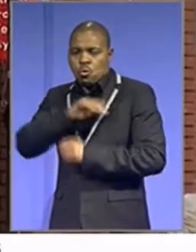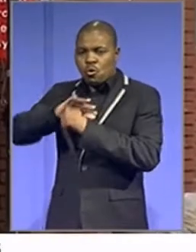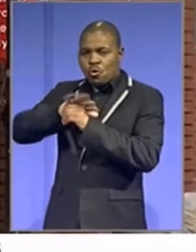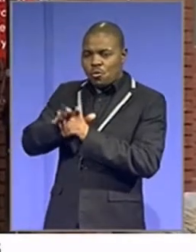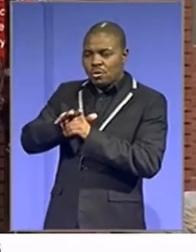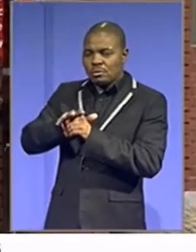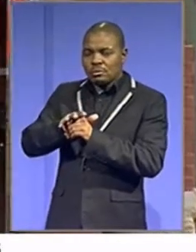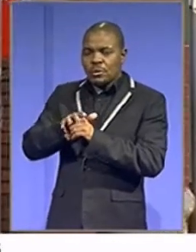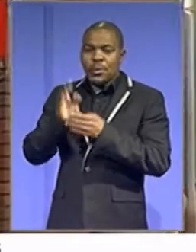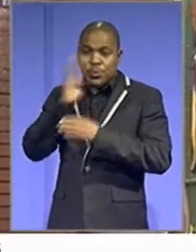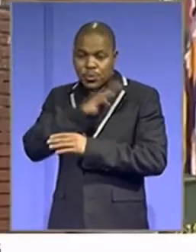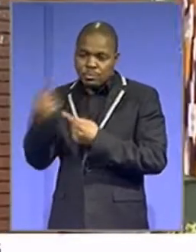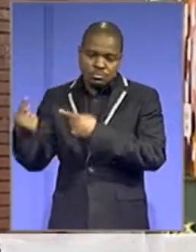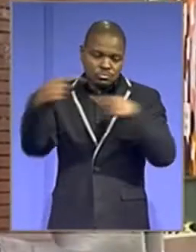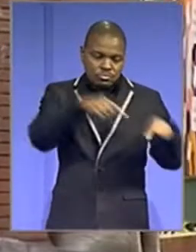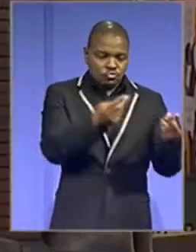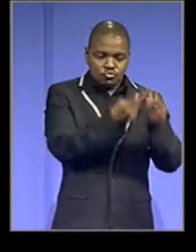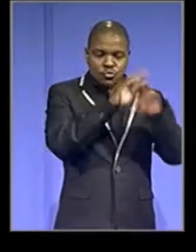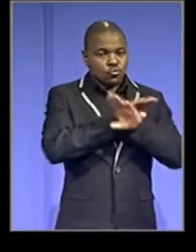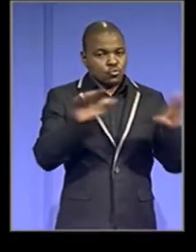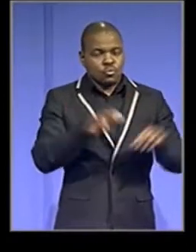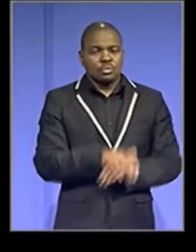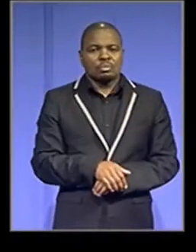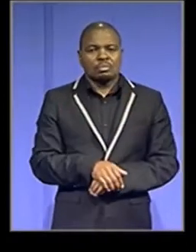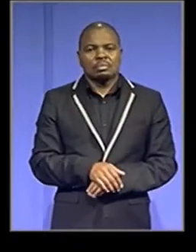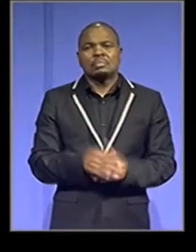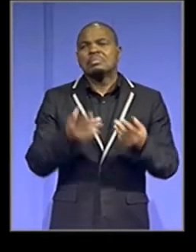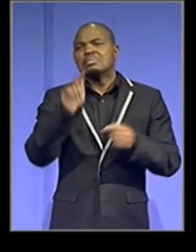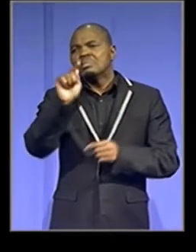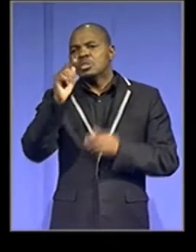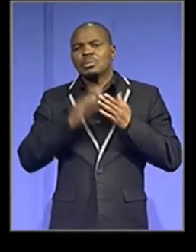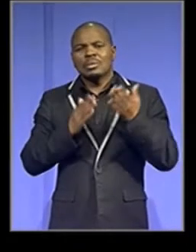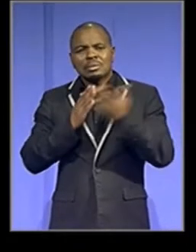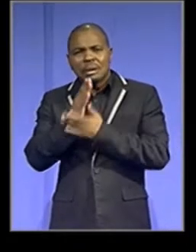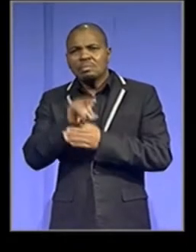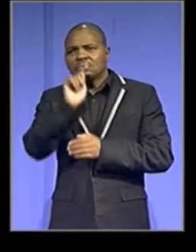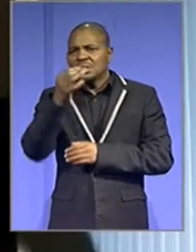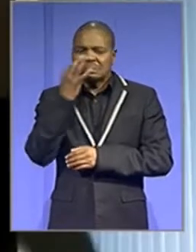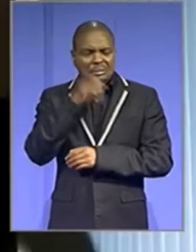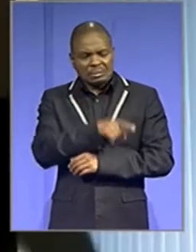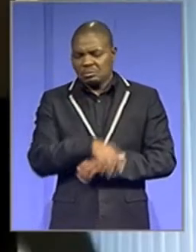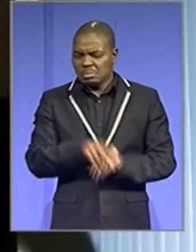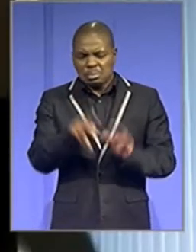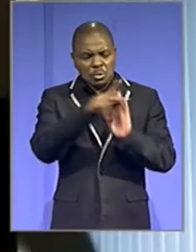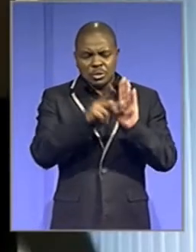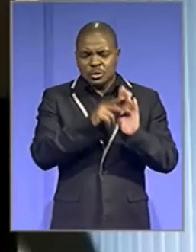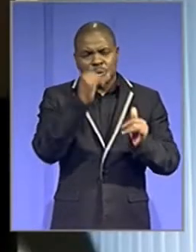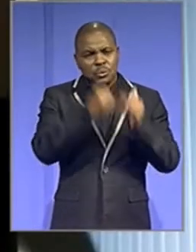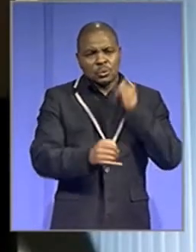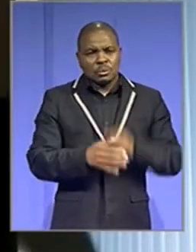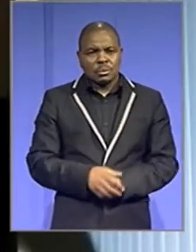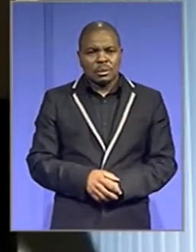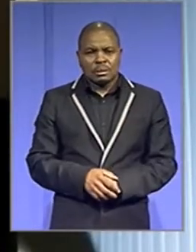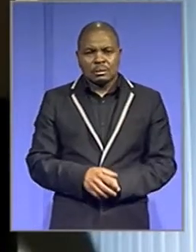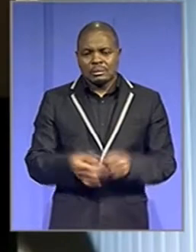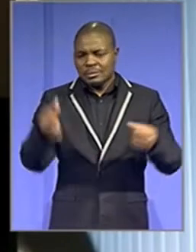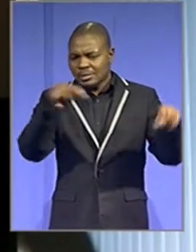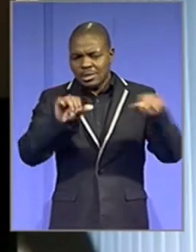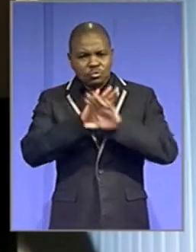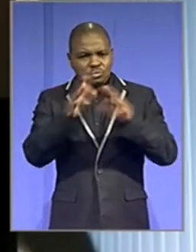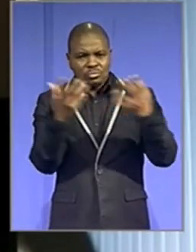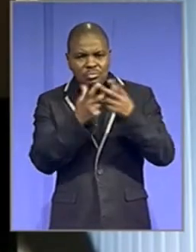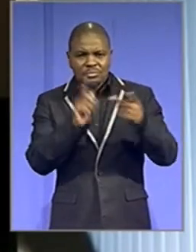tsena dikhamphaseng tša yona. Kgato e sola kudu ke balwela ditokelo tša botho. It is unscientific, irrational,